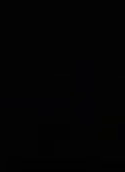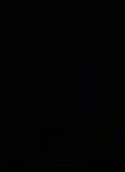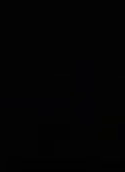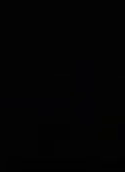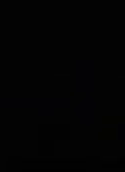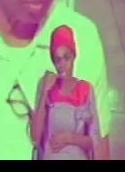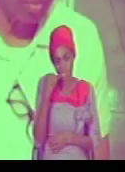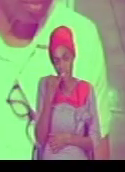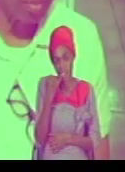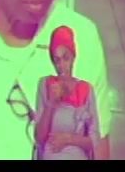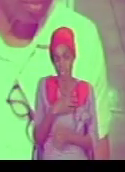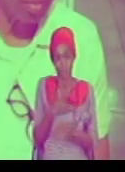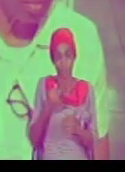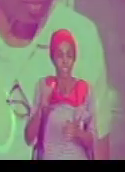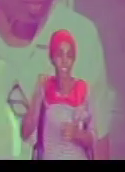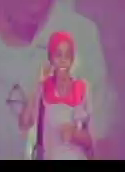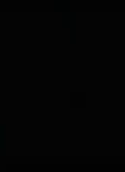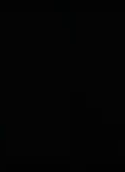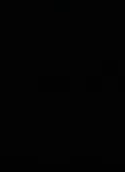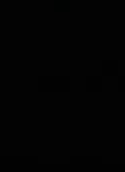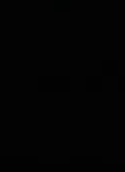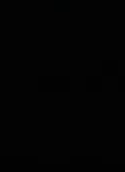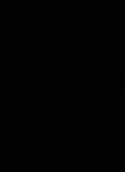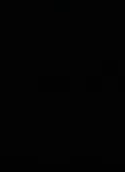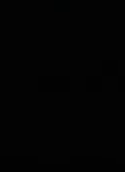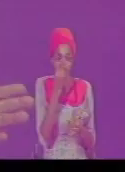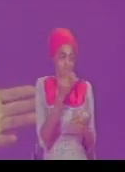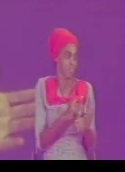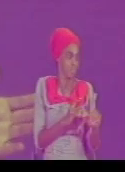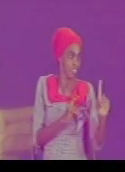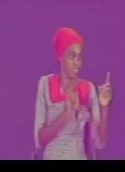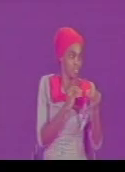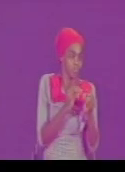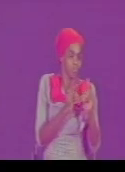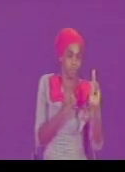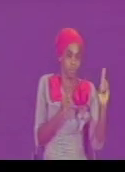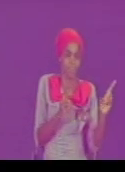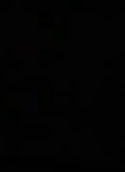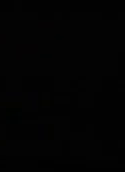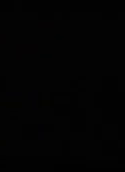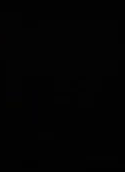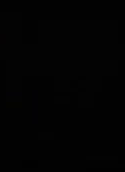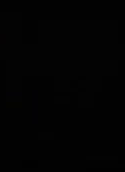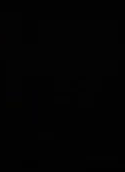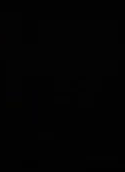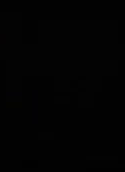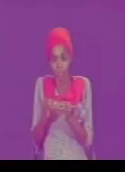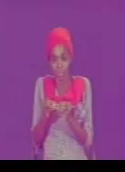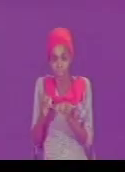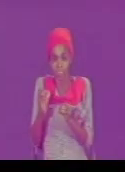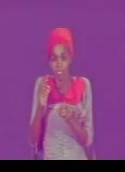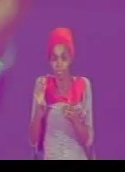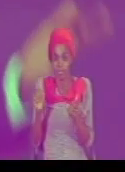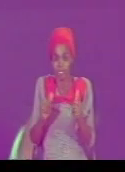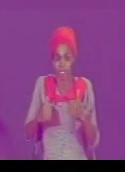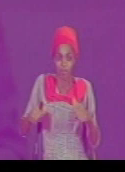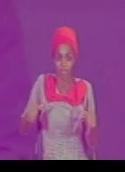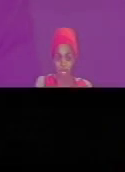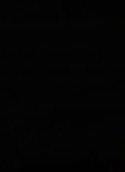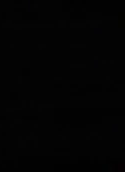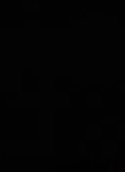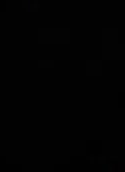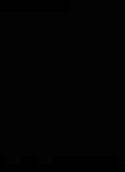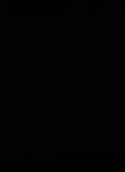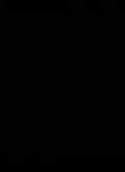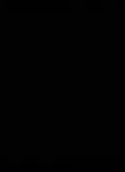tending towards number two, when number one is still there and is saying, I will marry you like we've danced